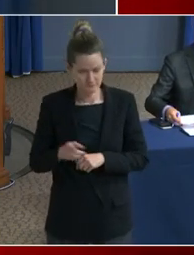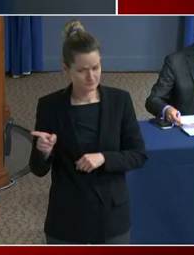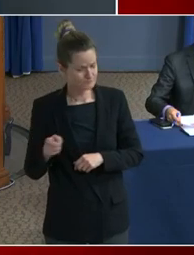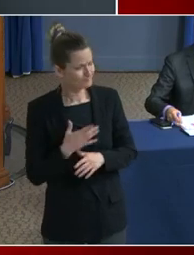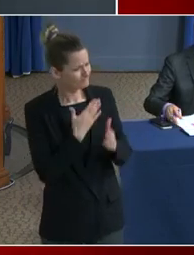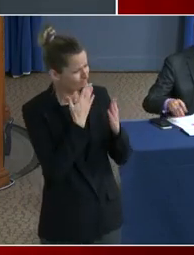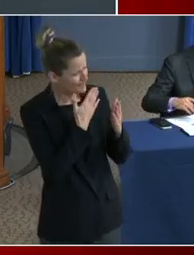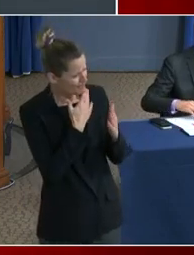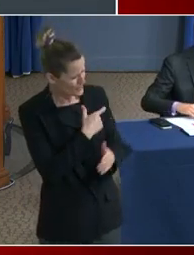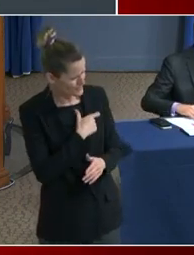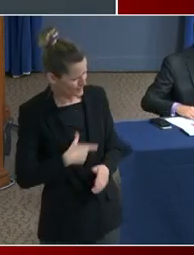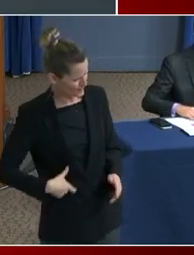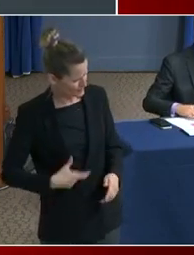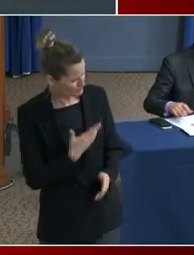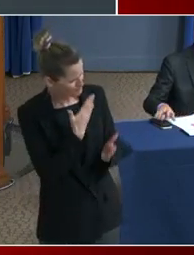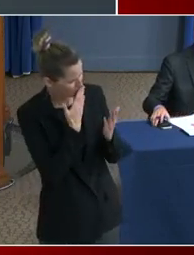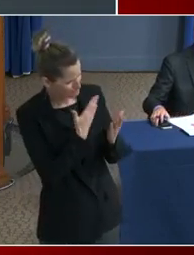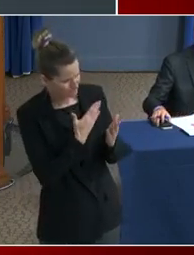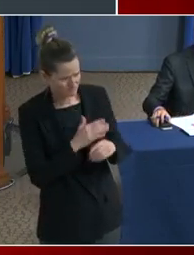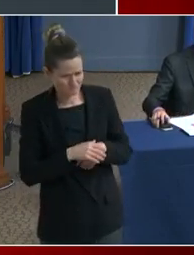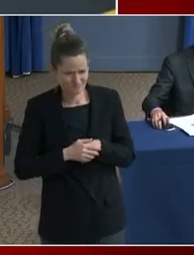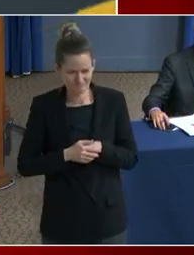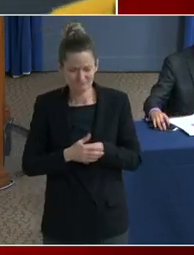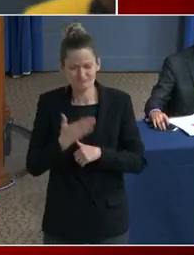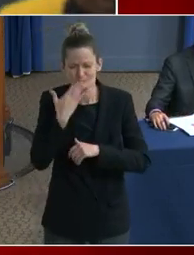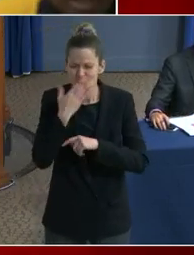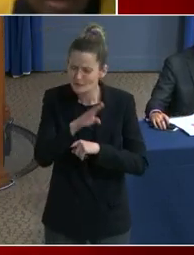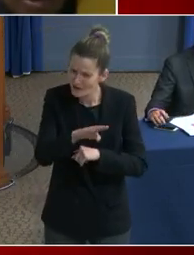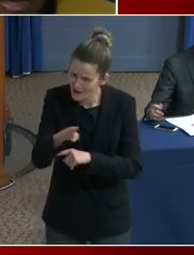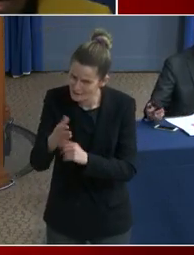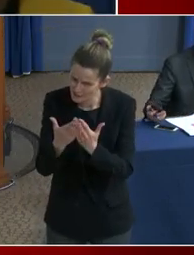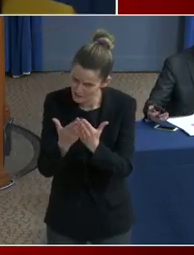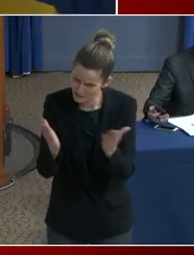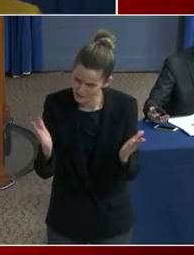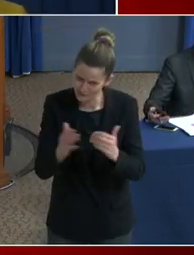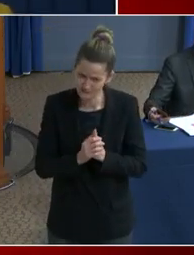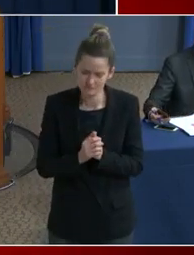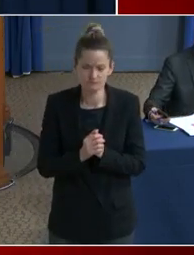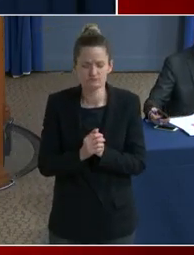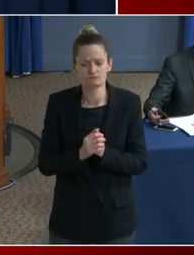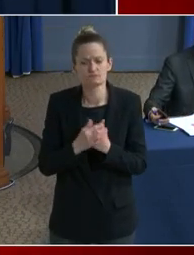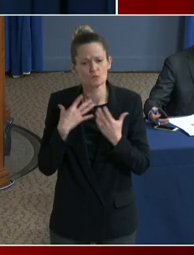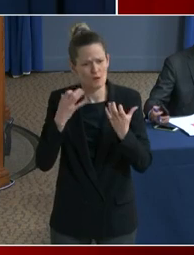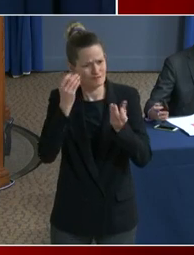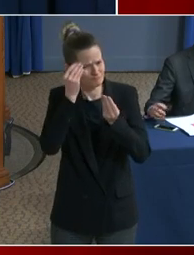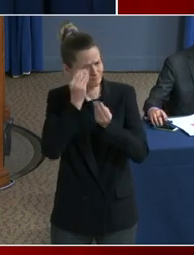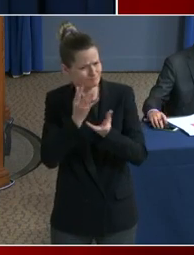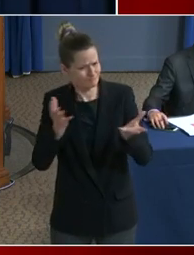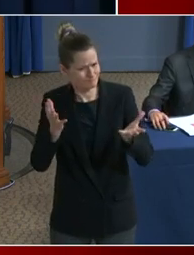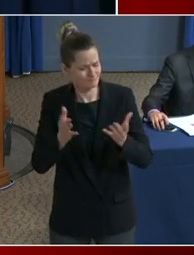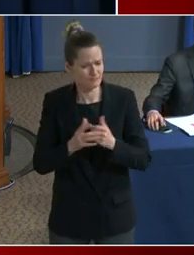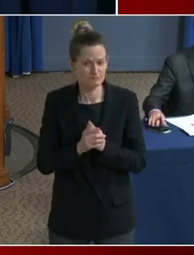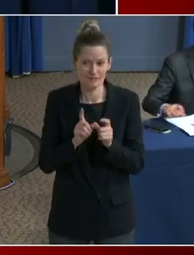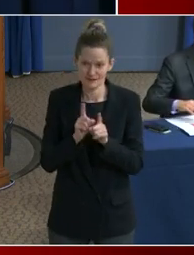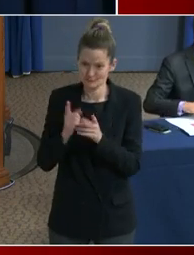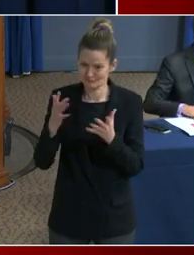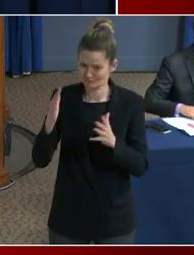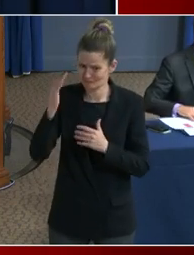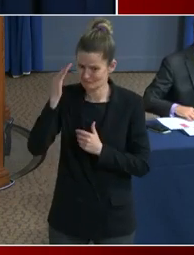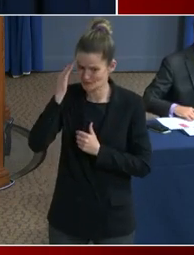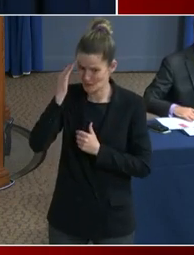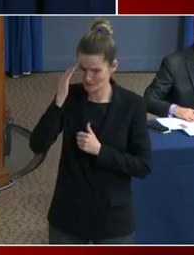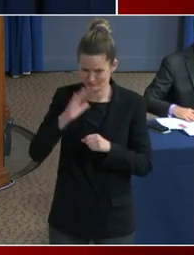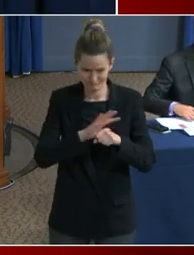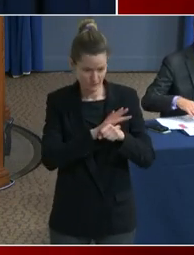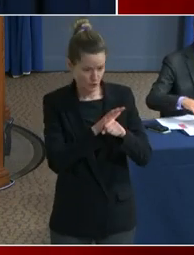Thank you, Madam Mayor. So good afternoon, everyone. As many of you know, the B11529 COVID-19